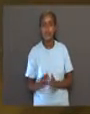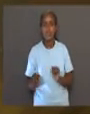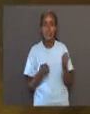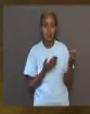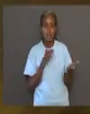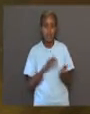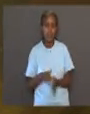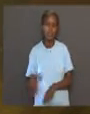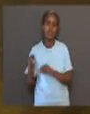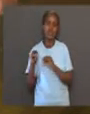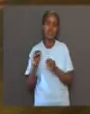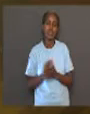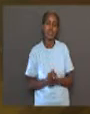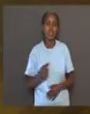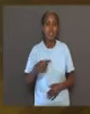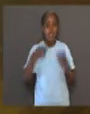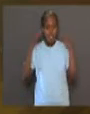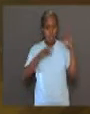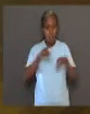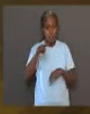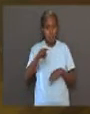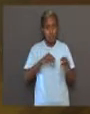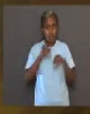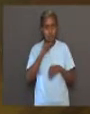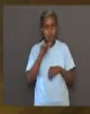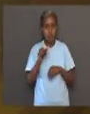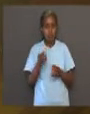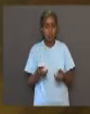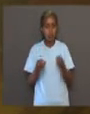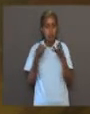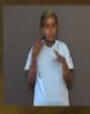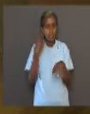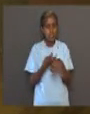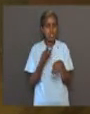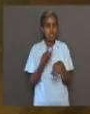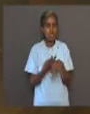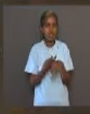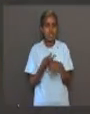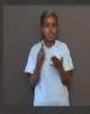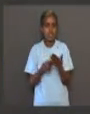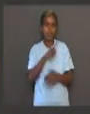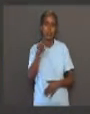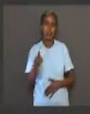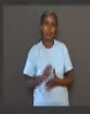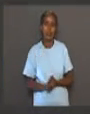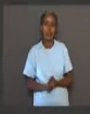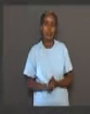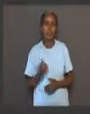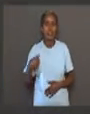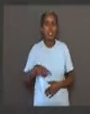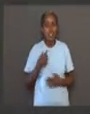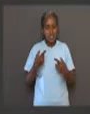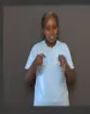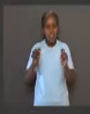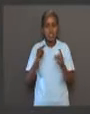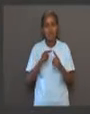Welcome back, students. I hope you did not have too much trouble solving this problem. We are trying to